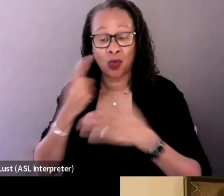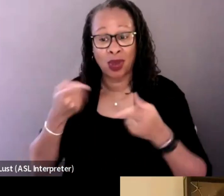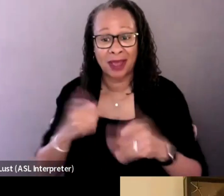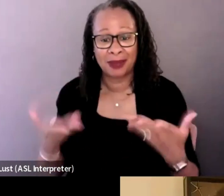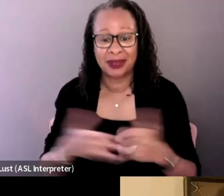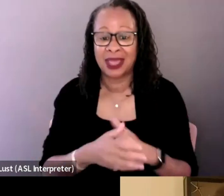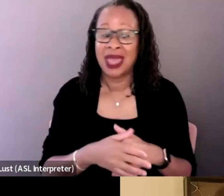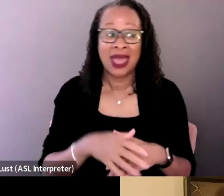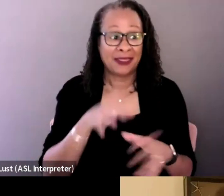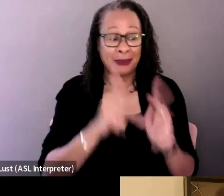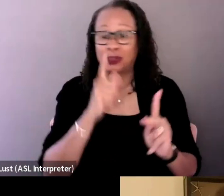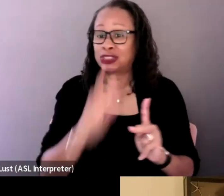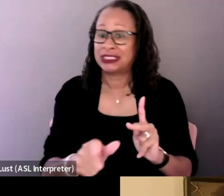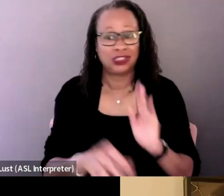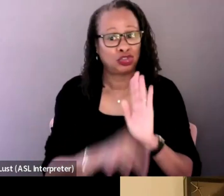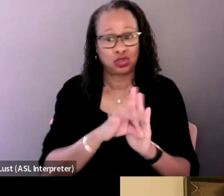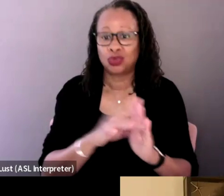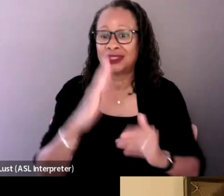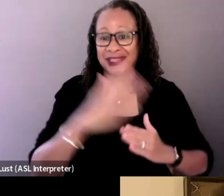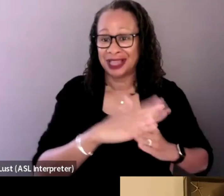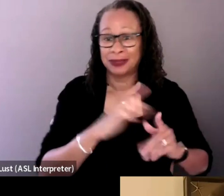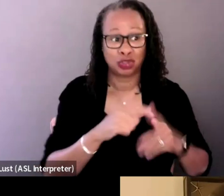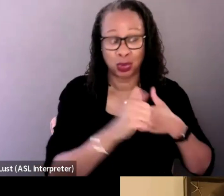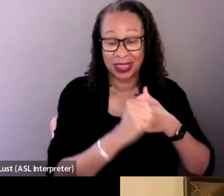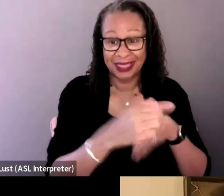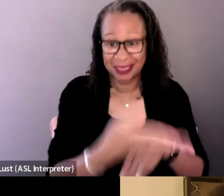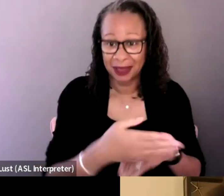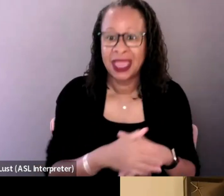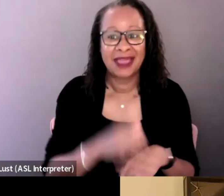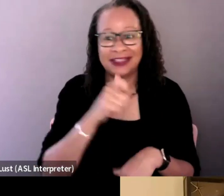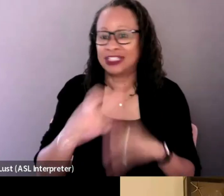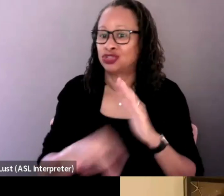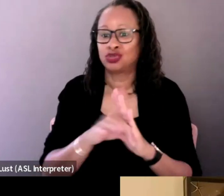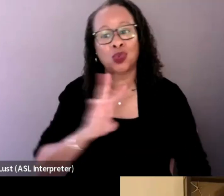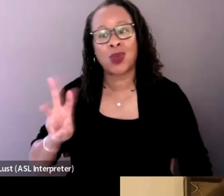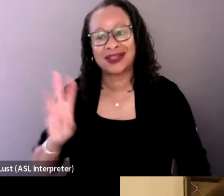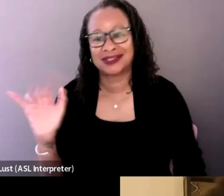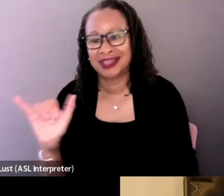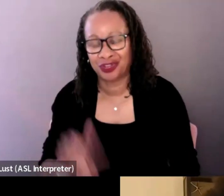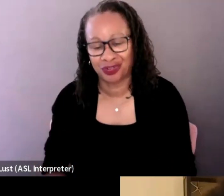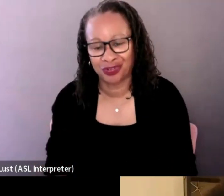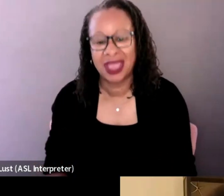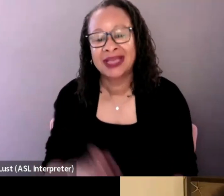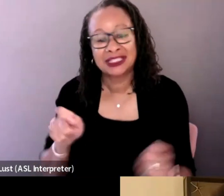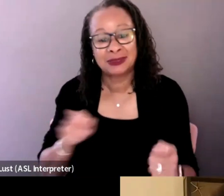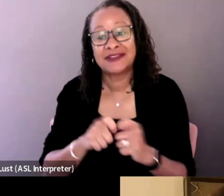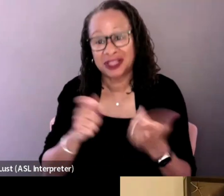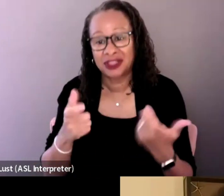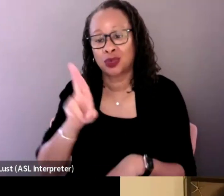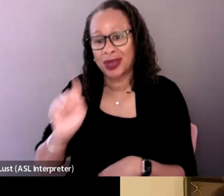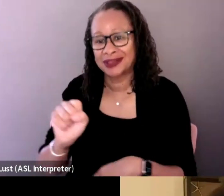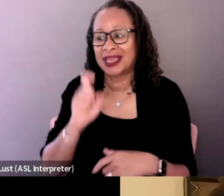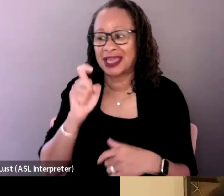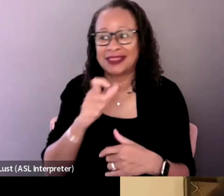the Taliban to rule them for the last 3 years, and they did also not choose the West and specifically the US and the NATO to